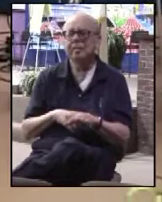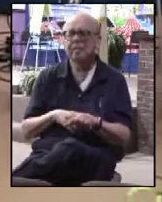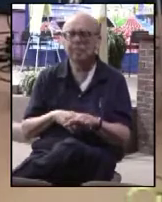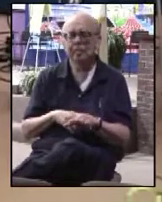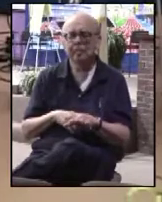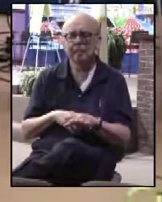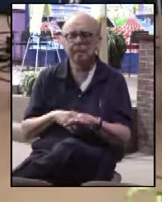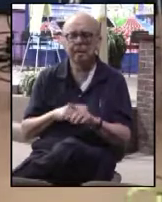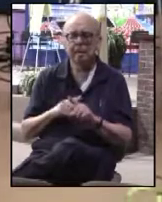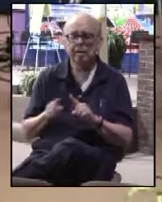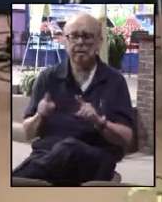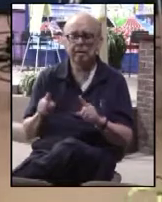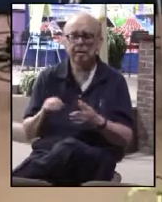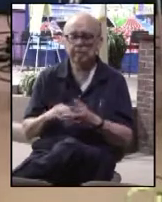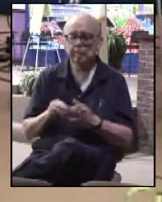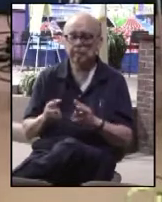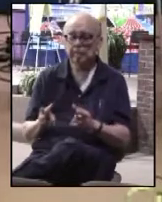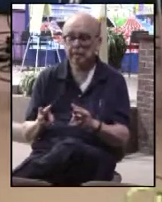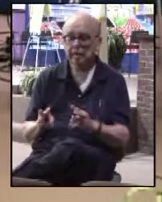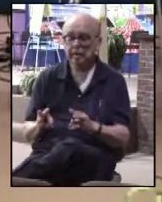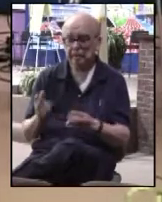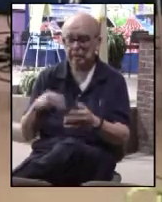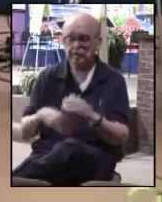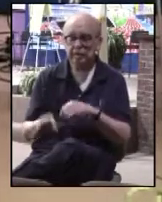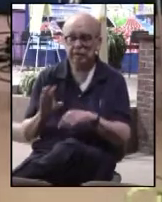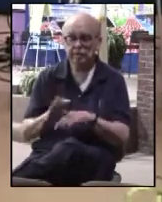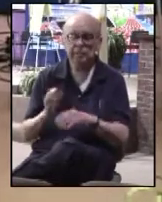different than the way she came the day before